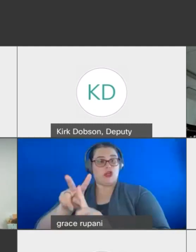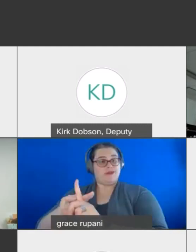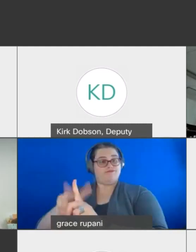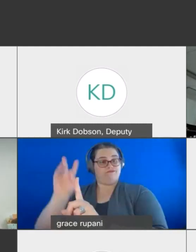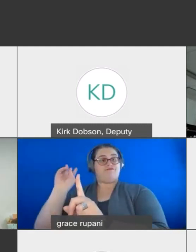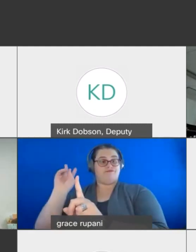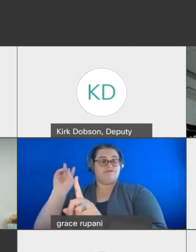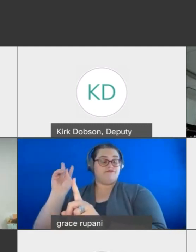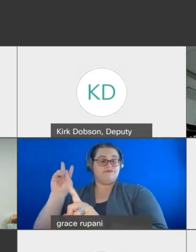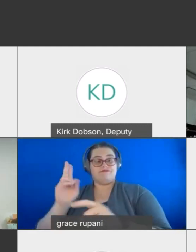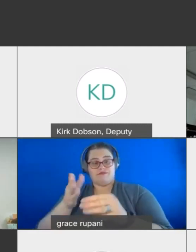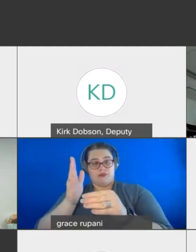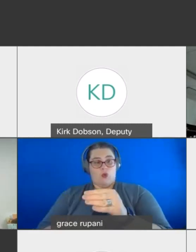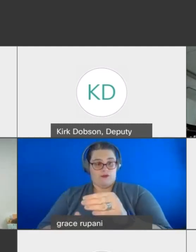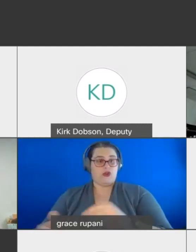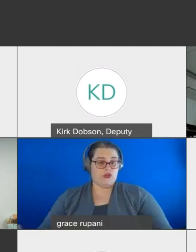uh,